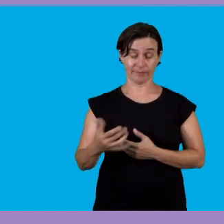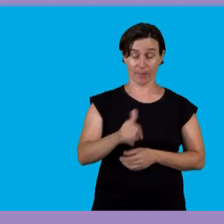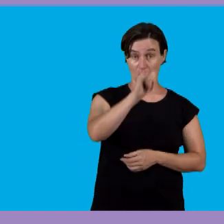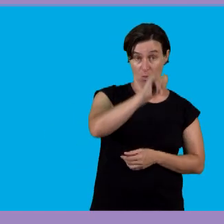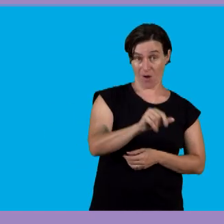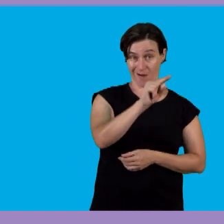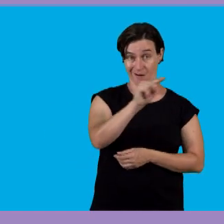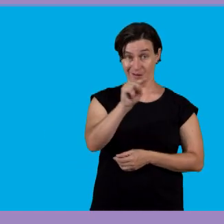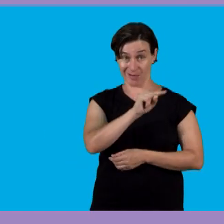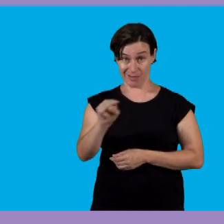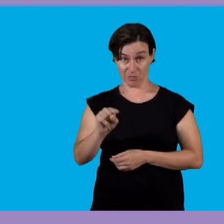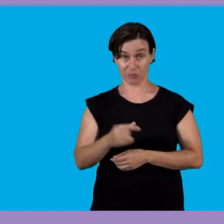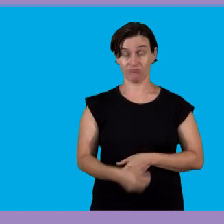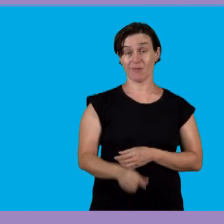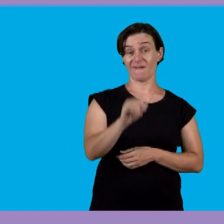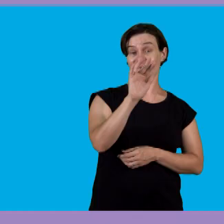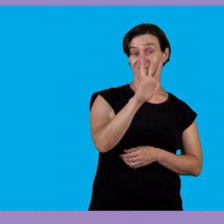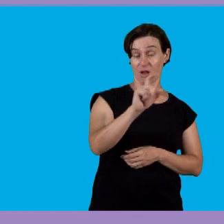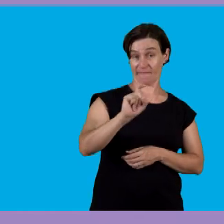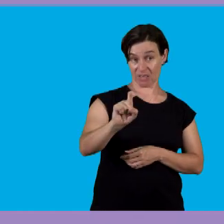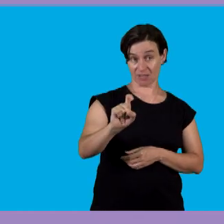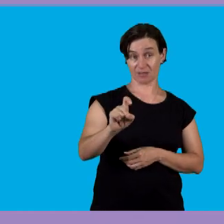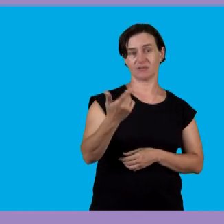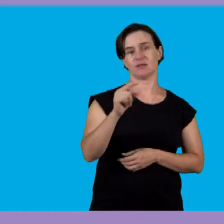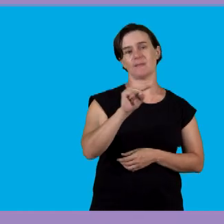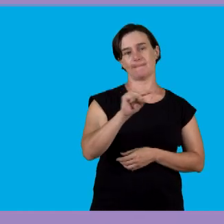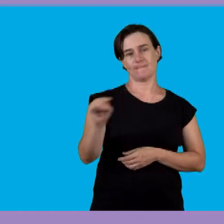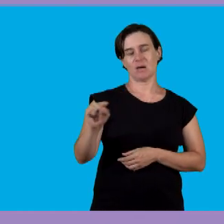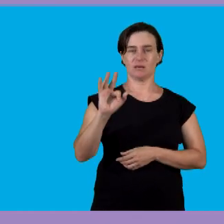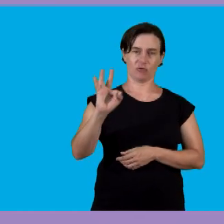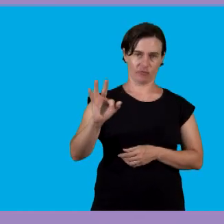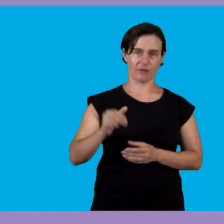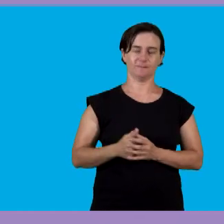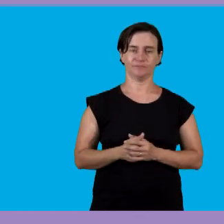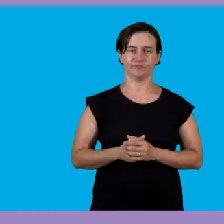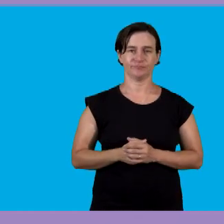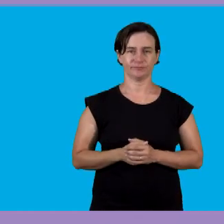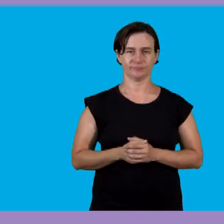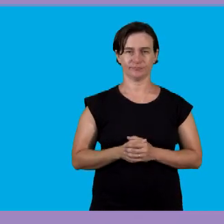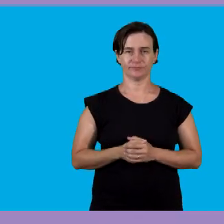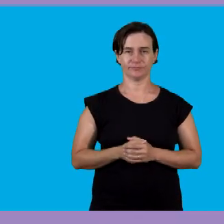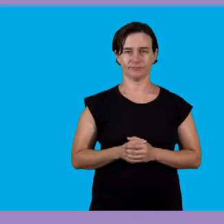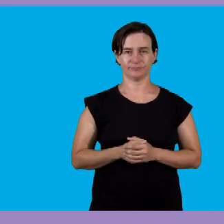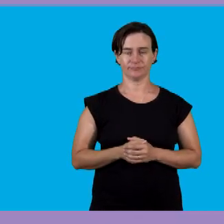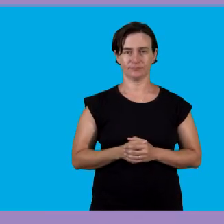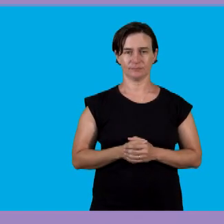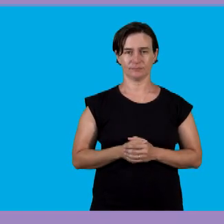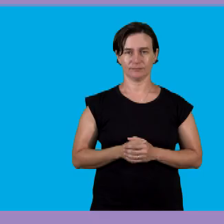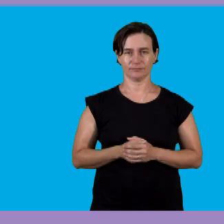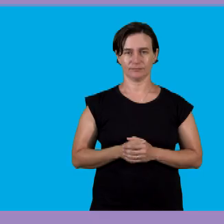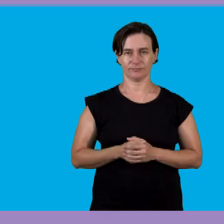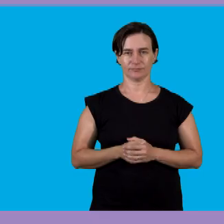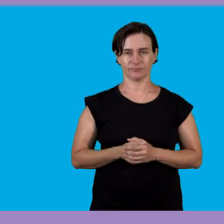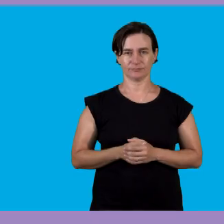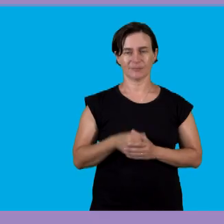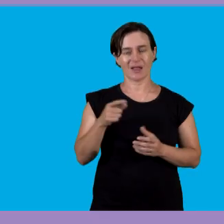the input value, multiplying it by 5 and subtracting 3 from that answer.